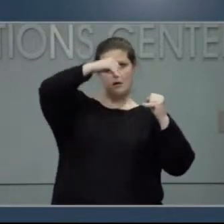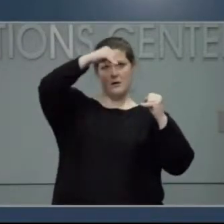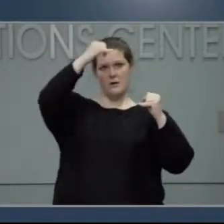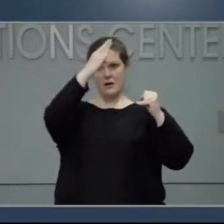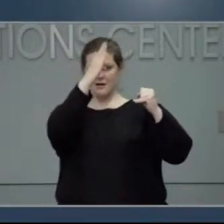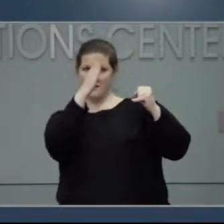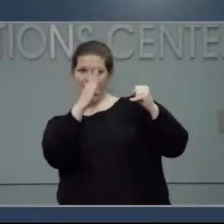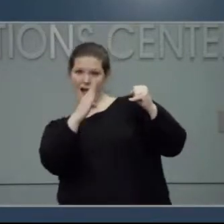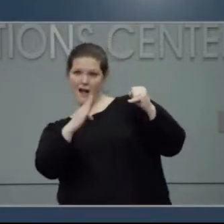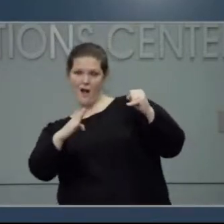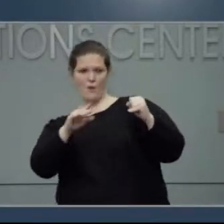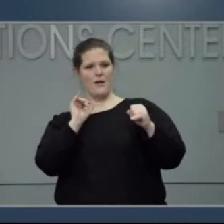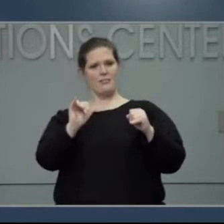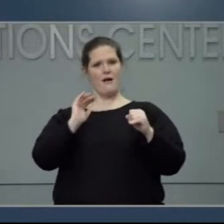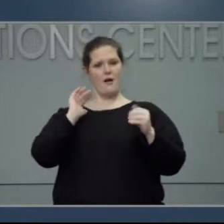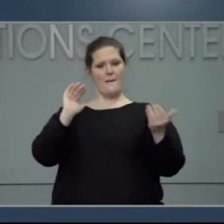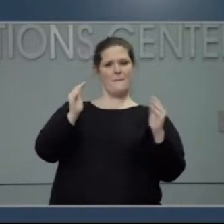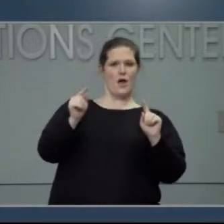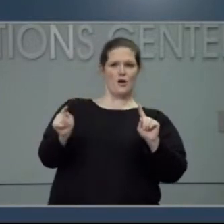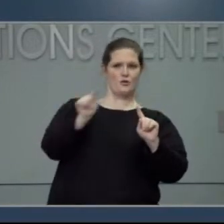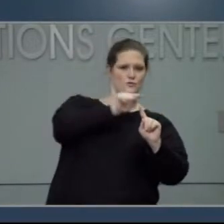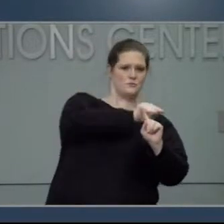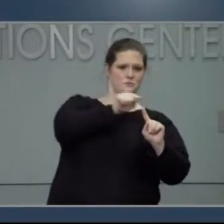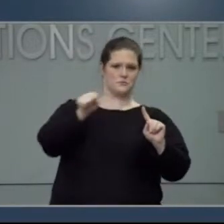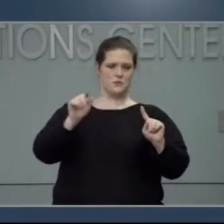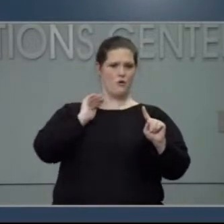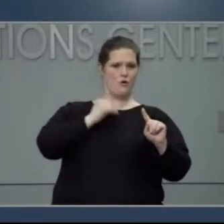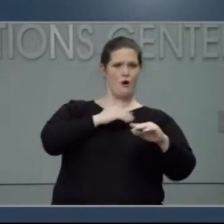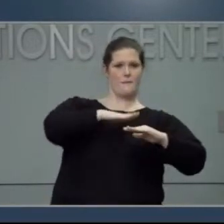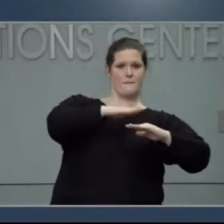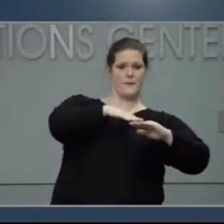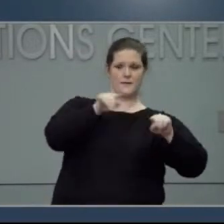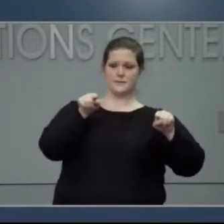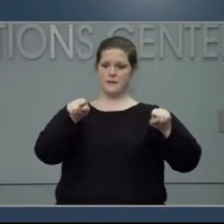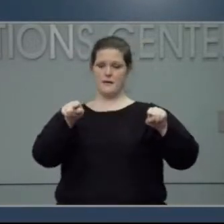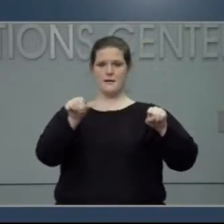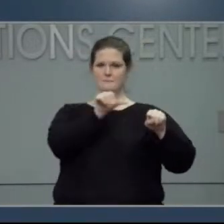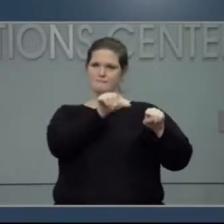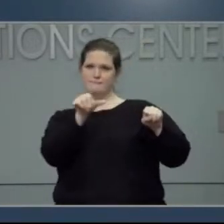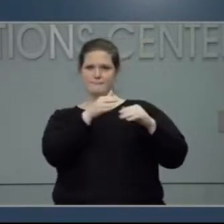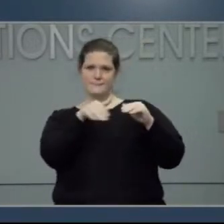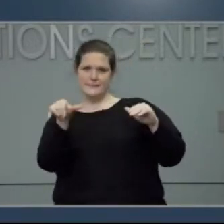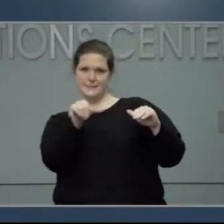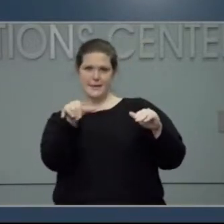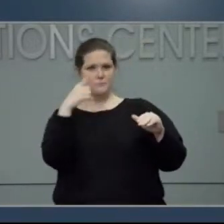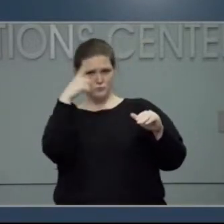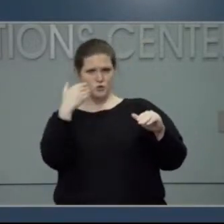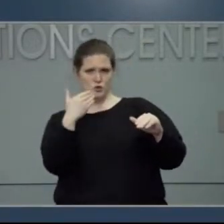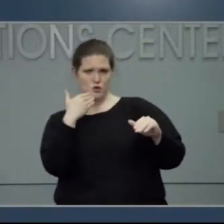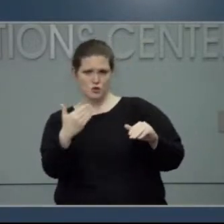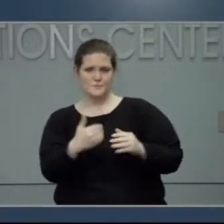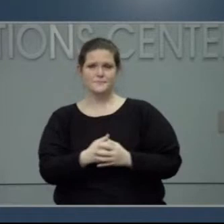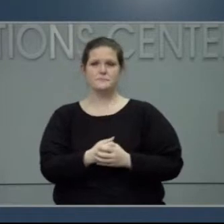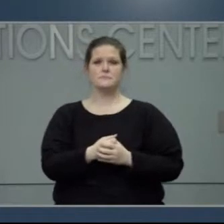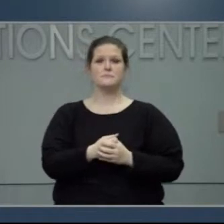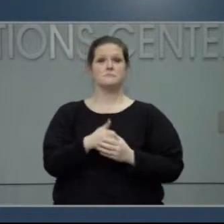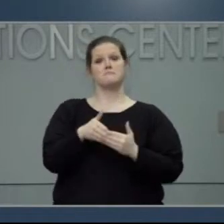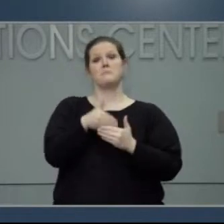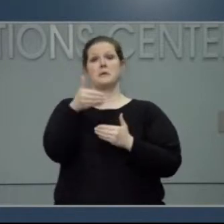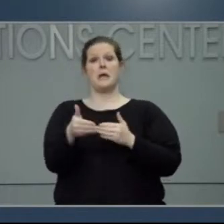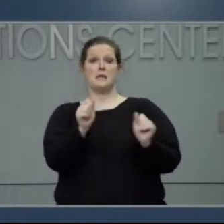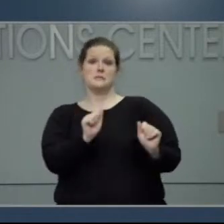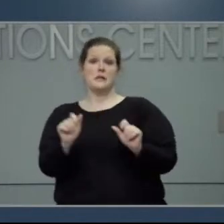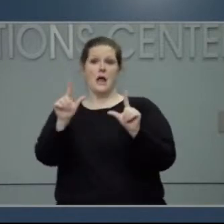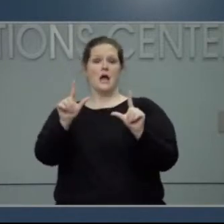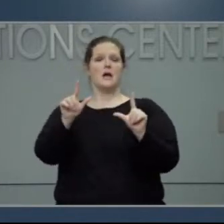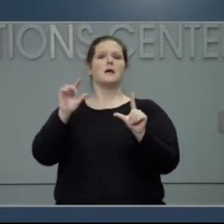baseline. And this is very good news. Next, we look at new cases, and this first graph shows the trajectory of those new cases each day since we